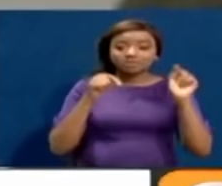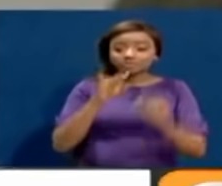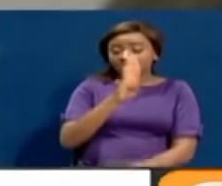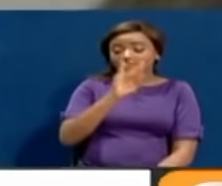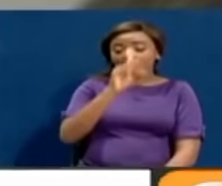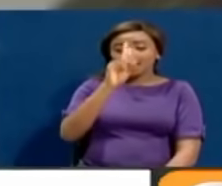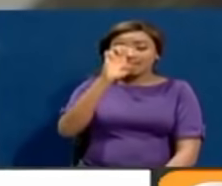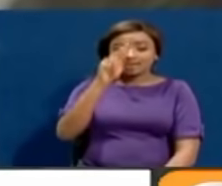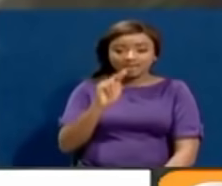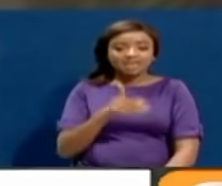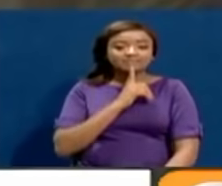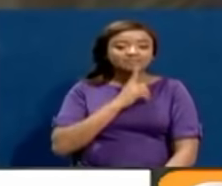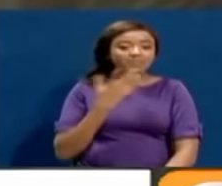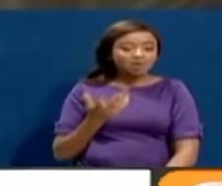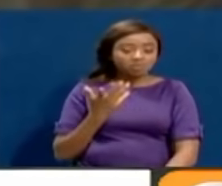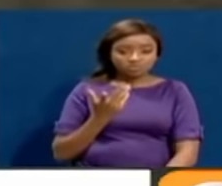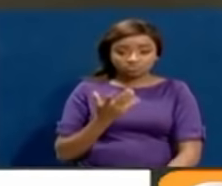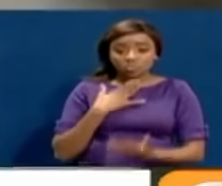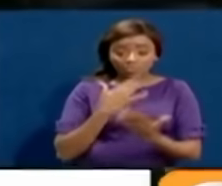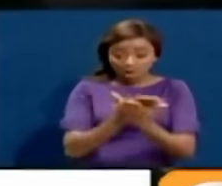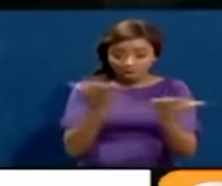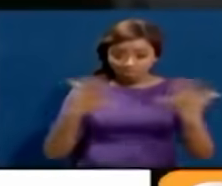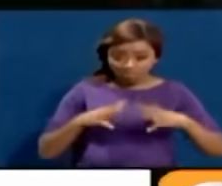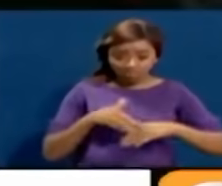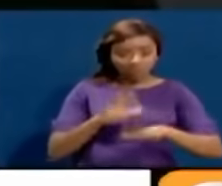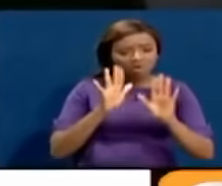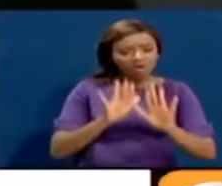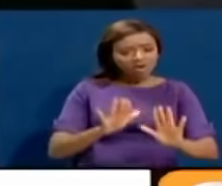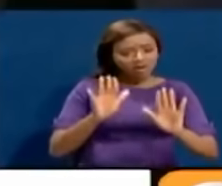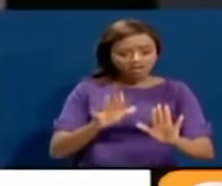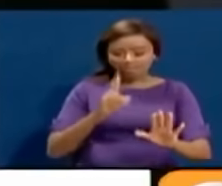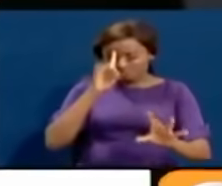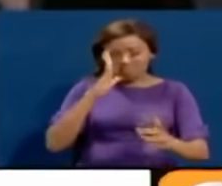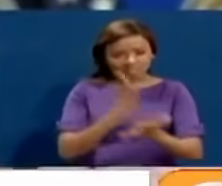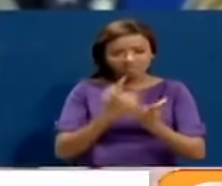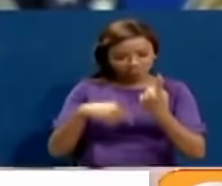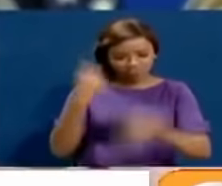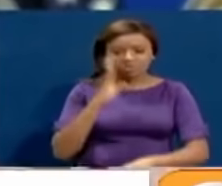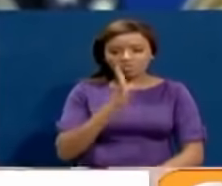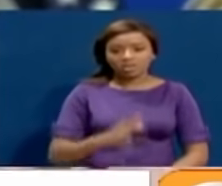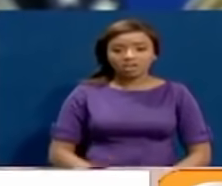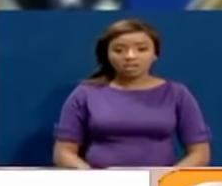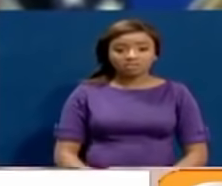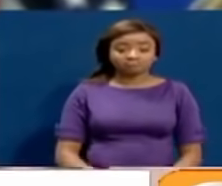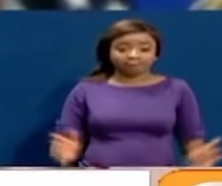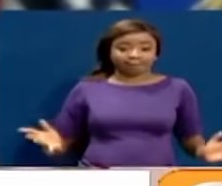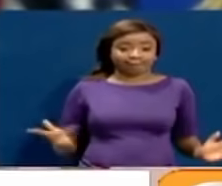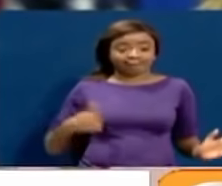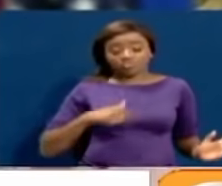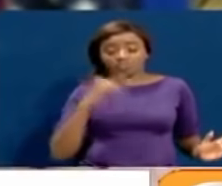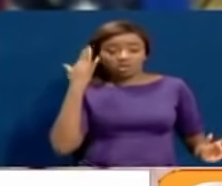wafuasi wake katika jimbo la Delaware, akiwataka kuwa watulivu, akiwa na imani atashinda urais. We knew because of